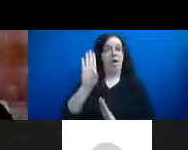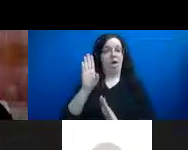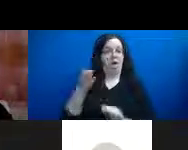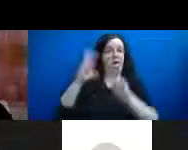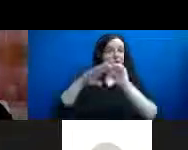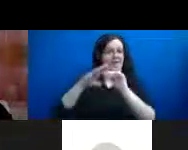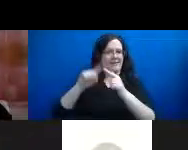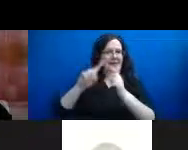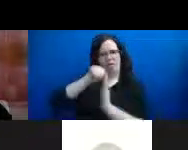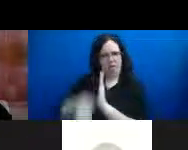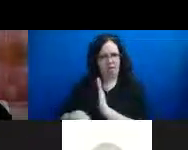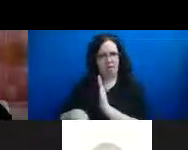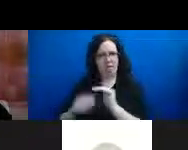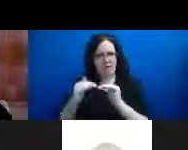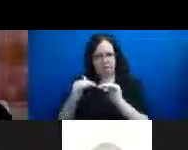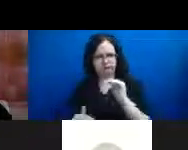us.